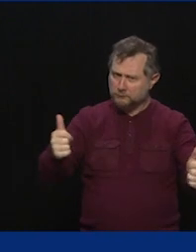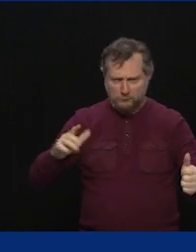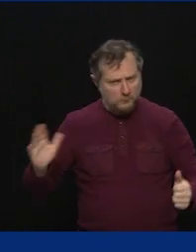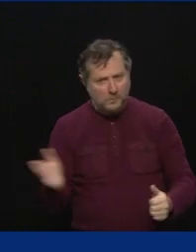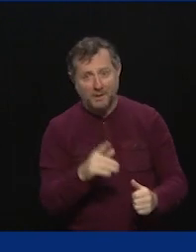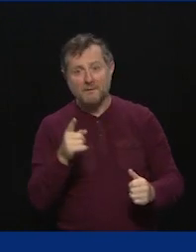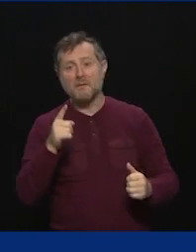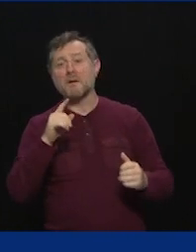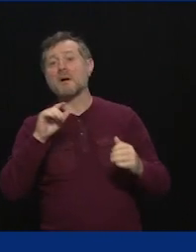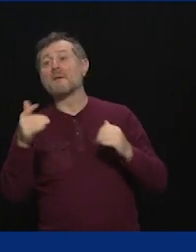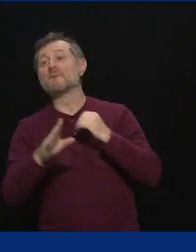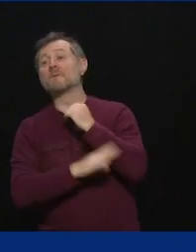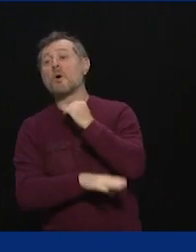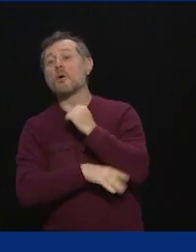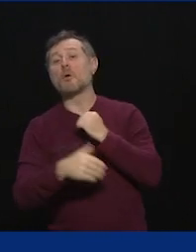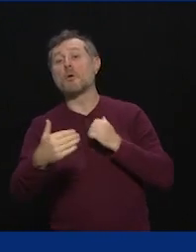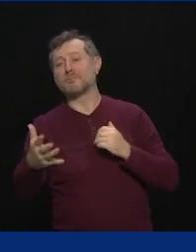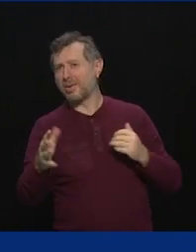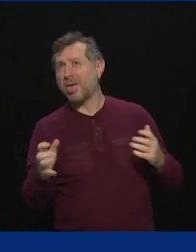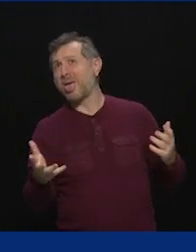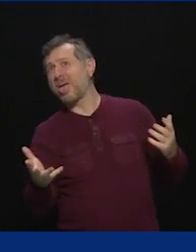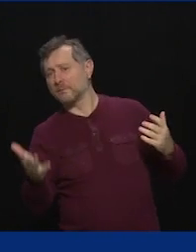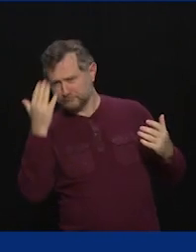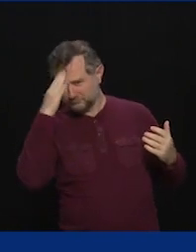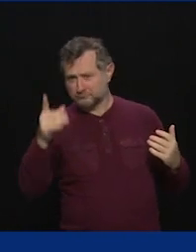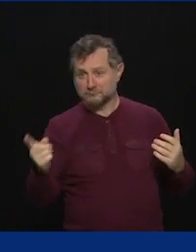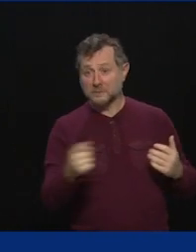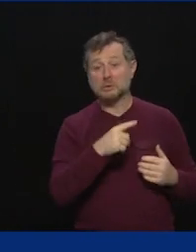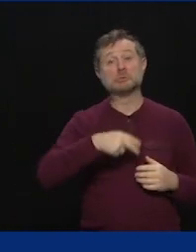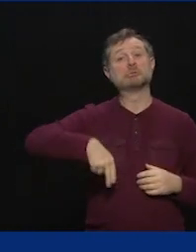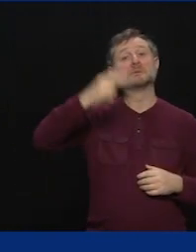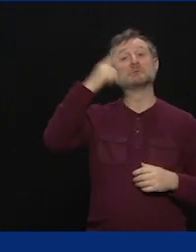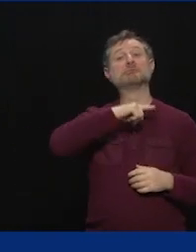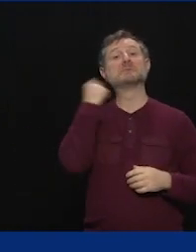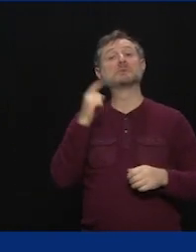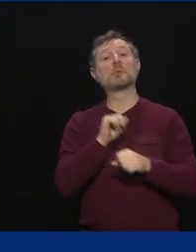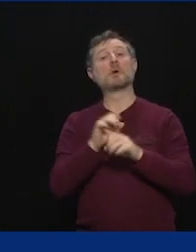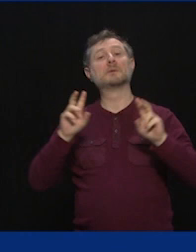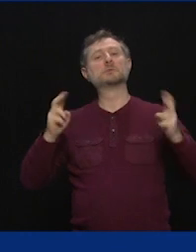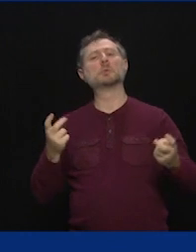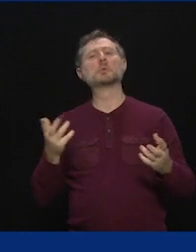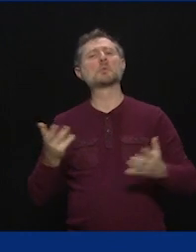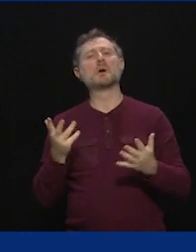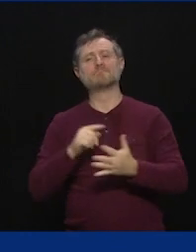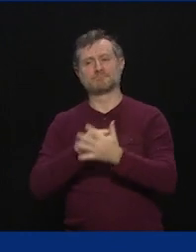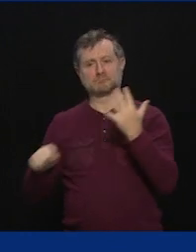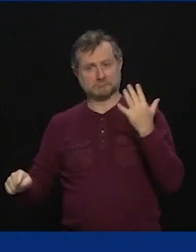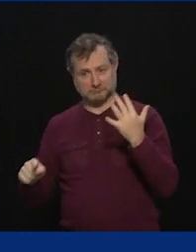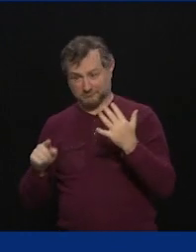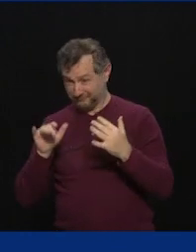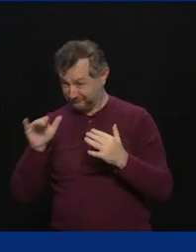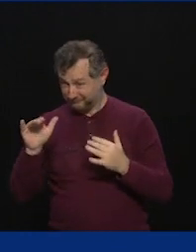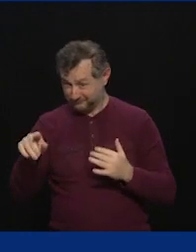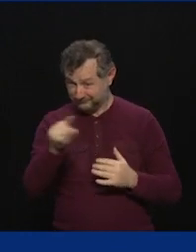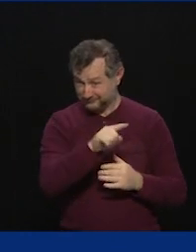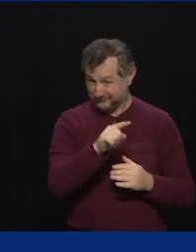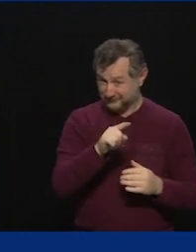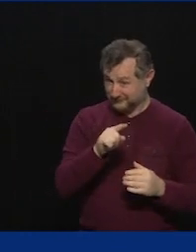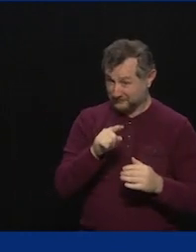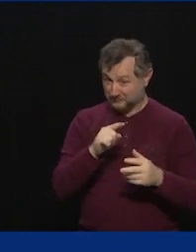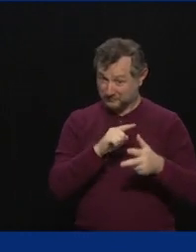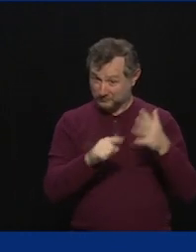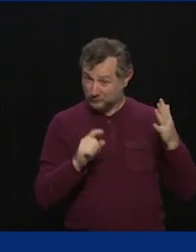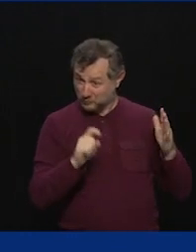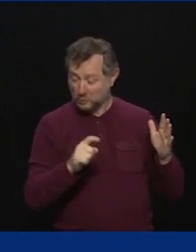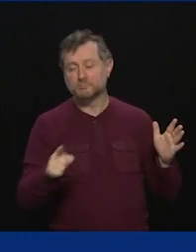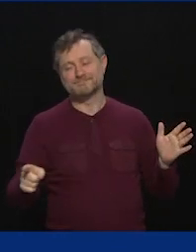high-risk occupations that I've covered before, but just want to remind everybody that if you're in these groups, classifications, we encourage you right